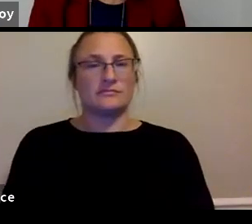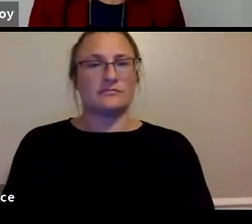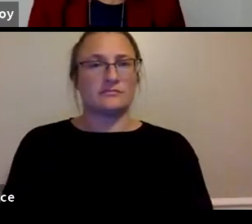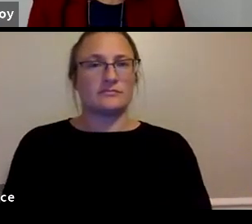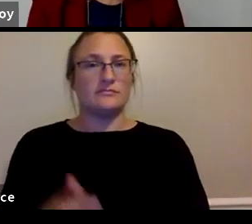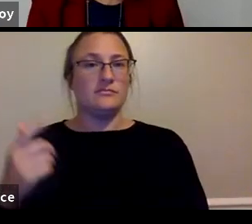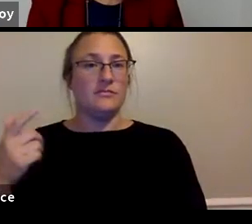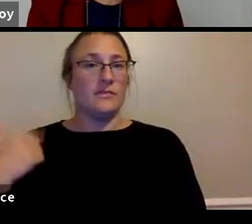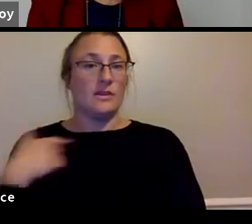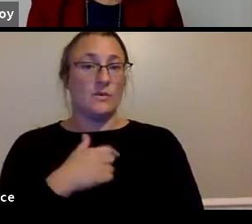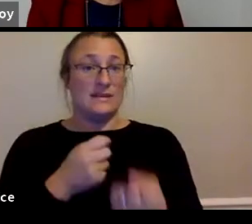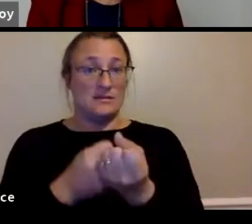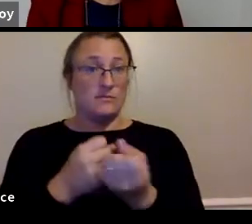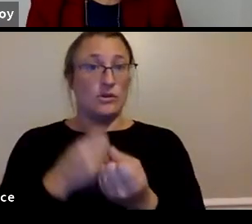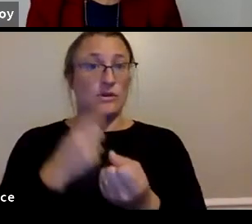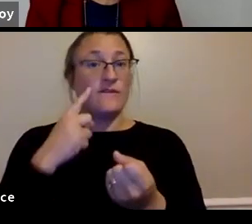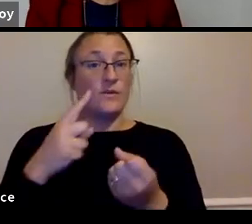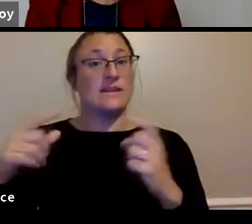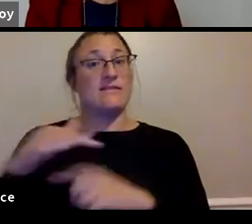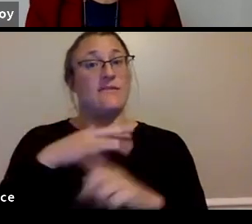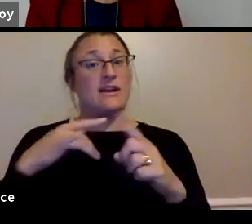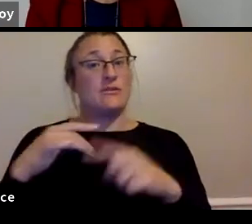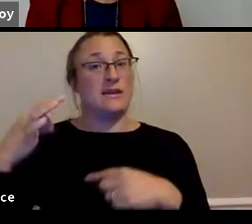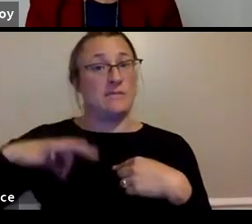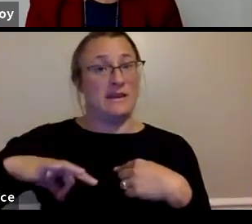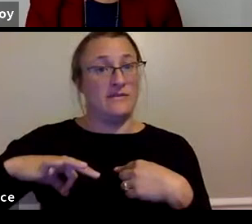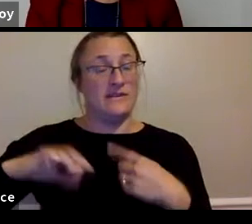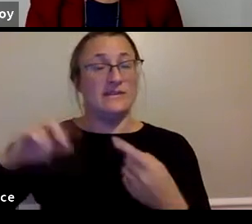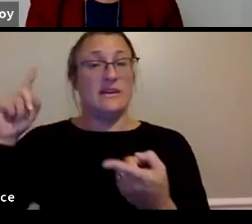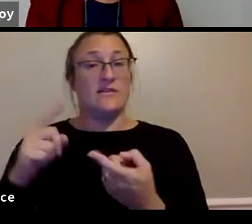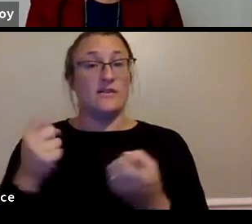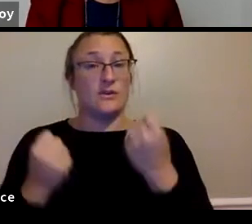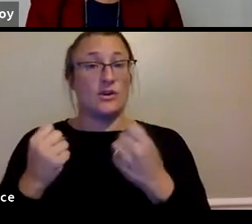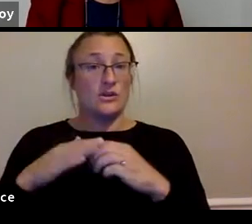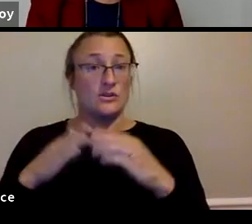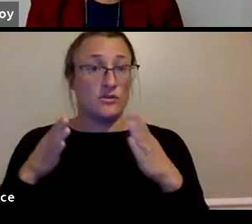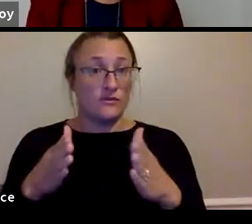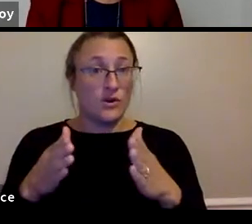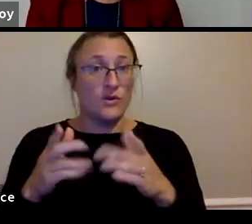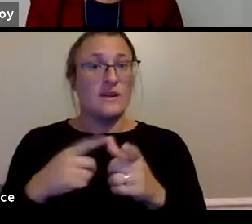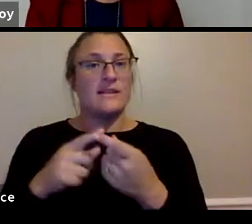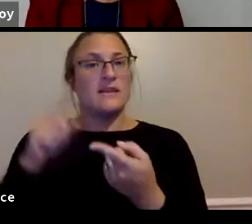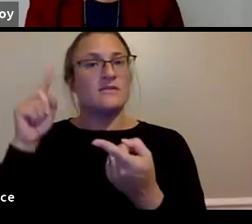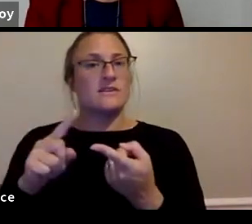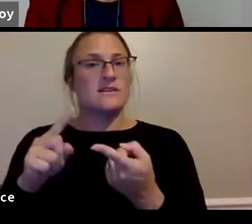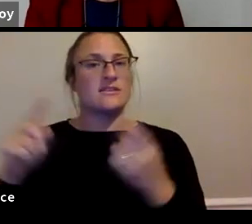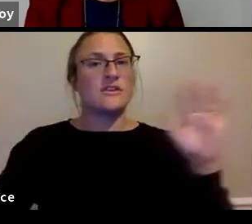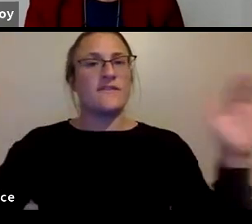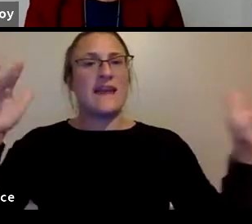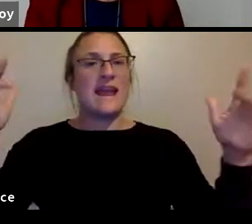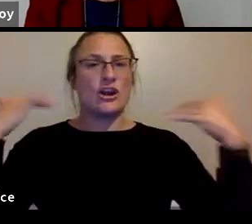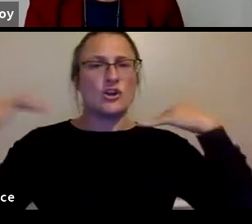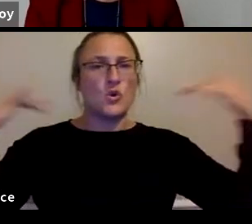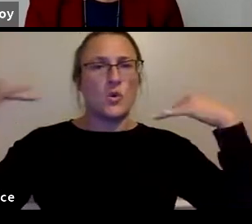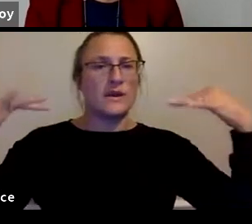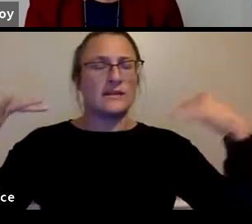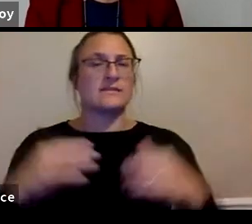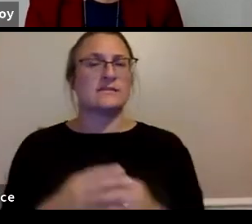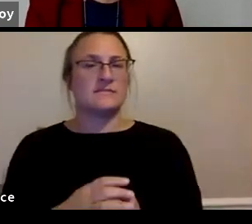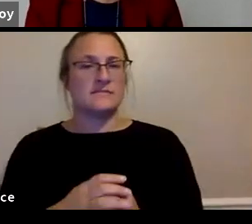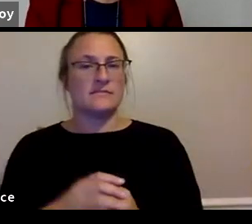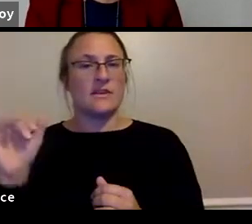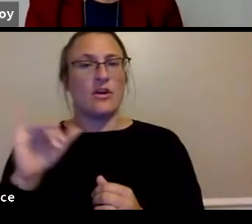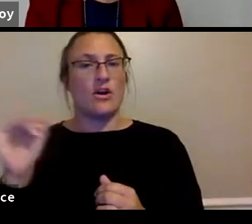support it for the environmental benefits of fewer cars on the road and therefore a reduction in air and noise pollution. We support it because it will help